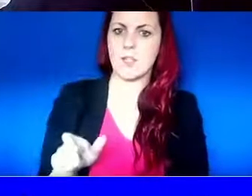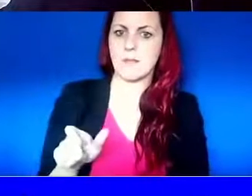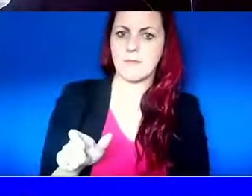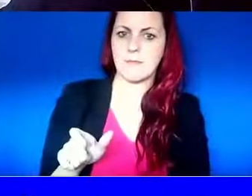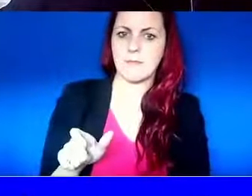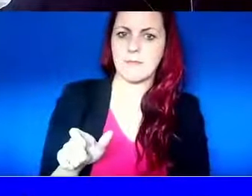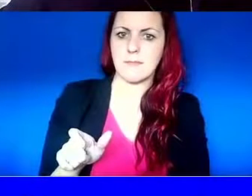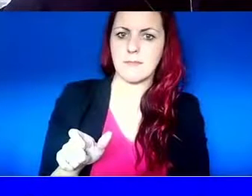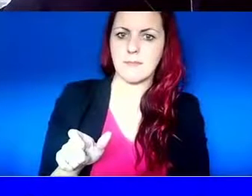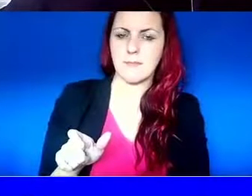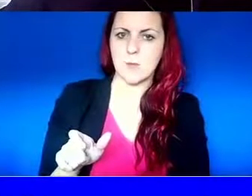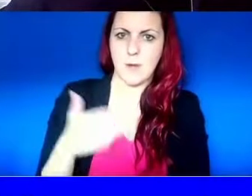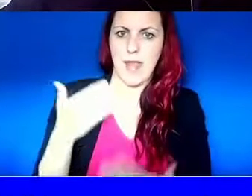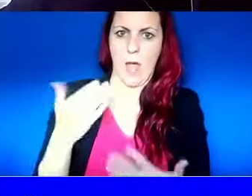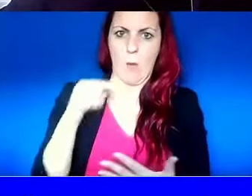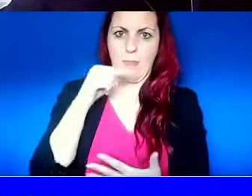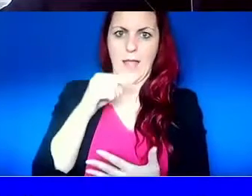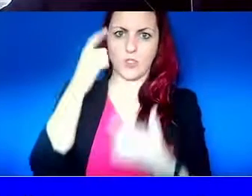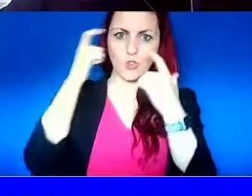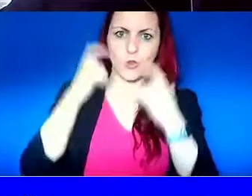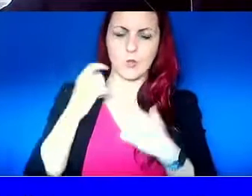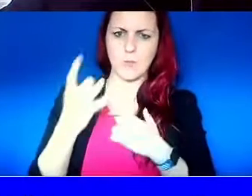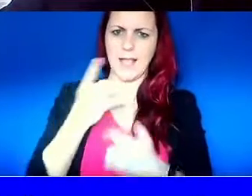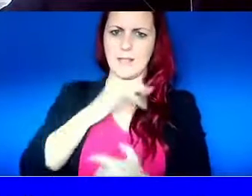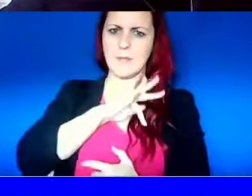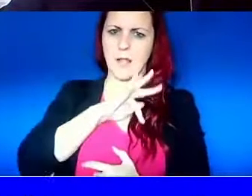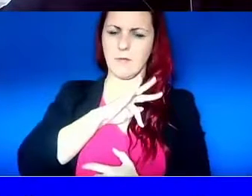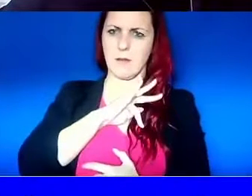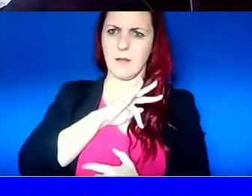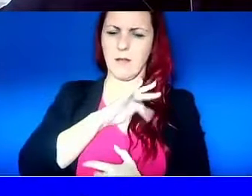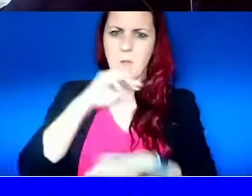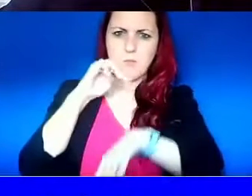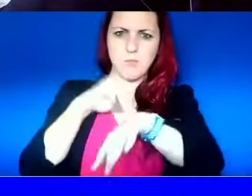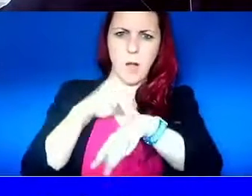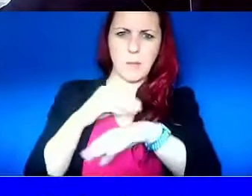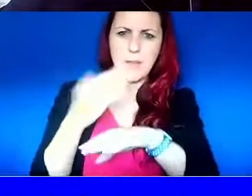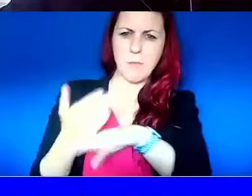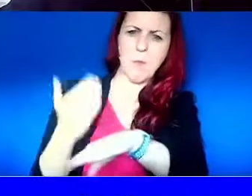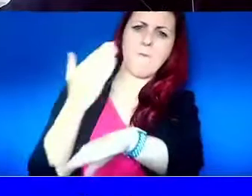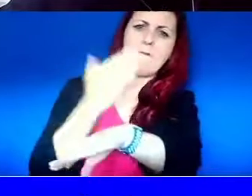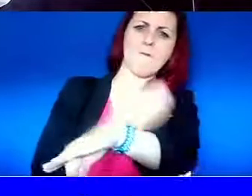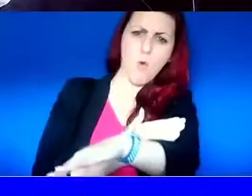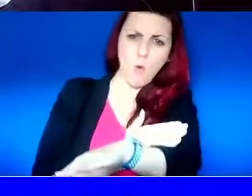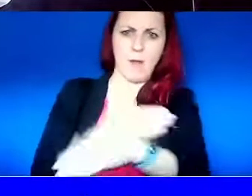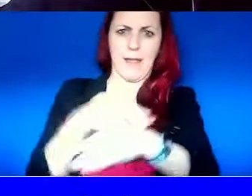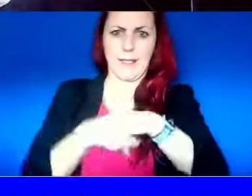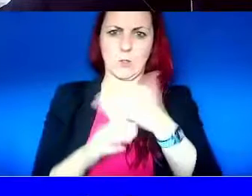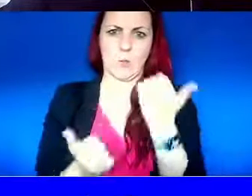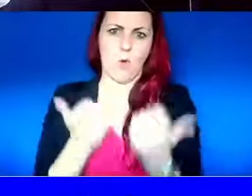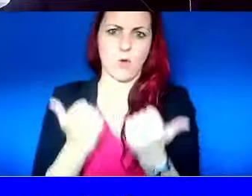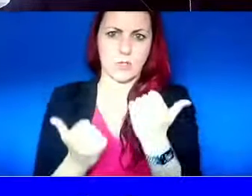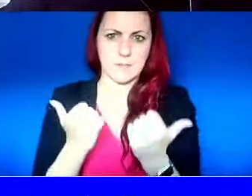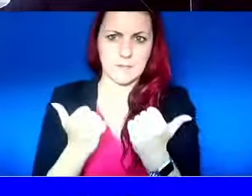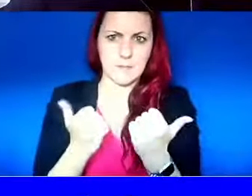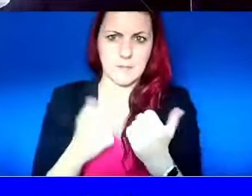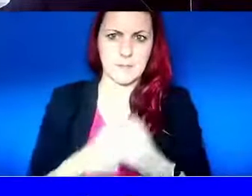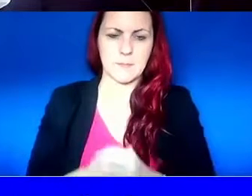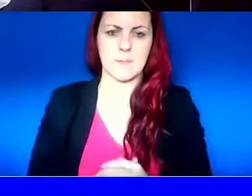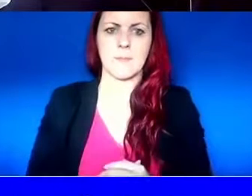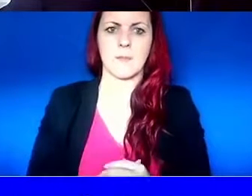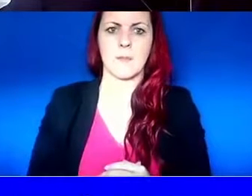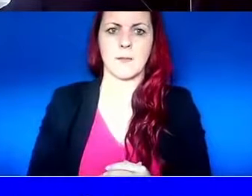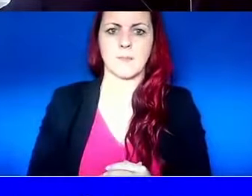myself the question now, is there a problem even before they get to court? Next slide.